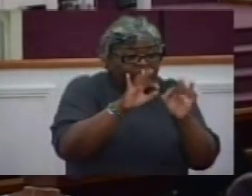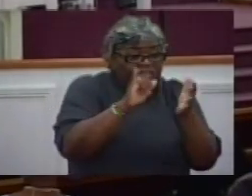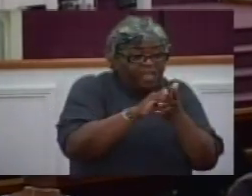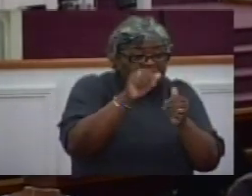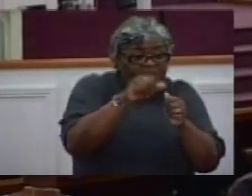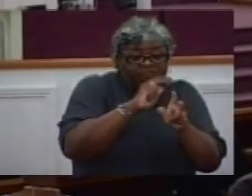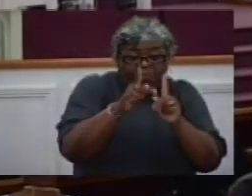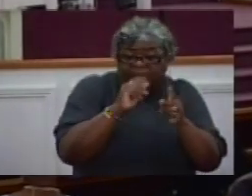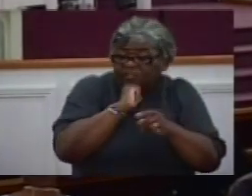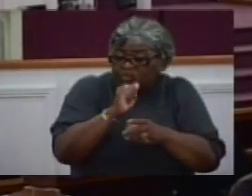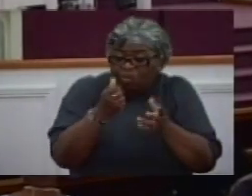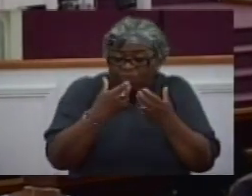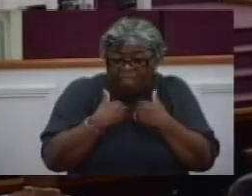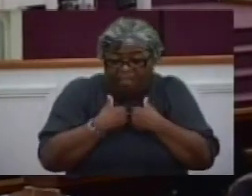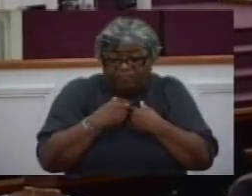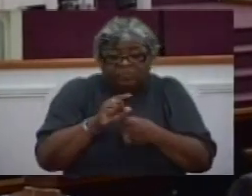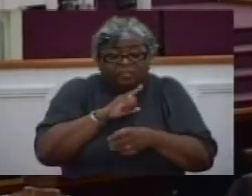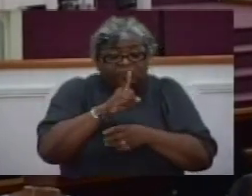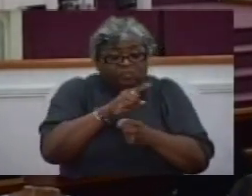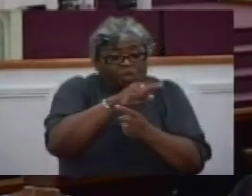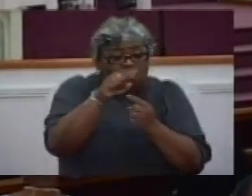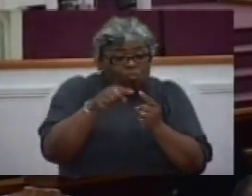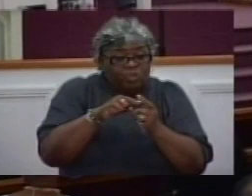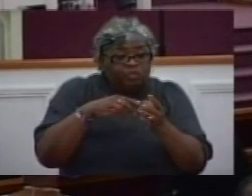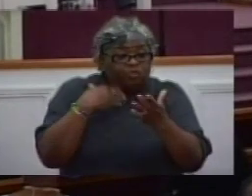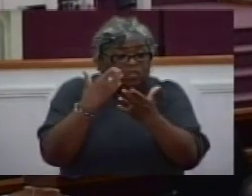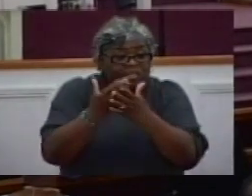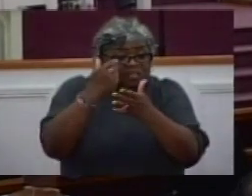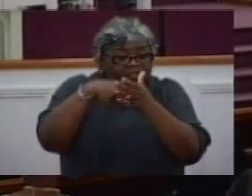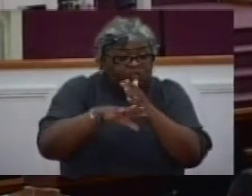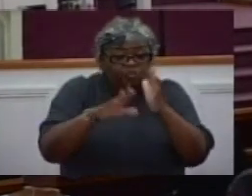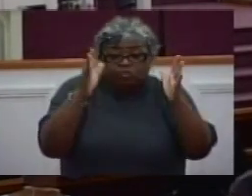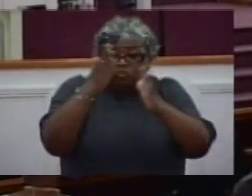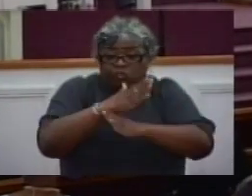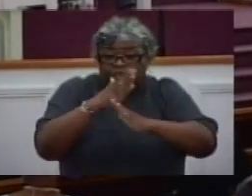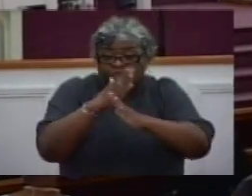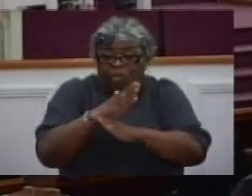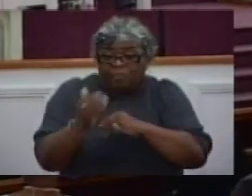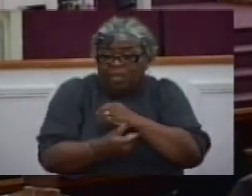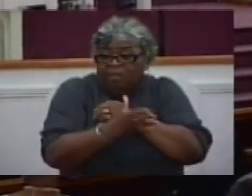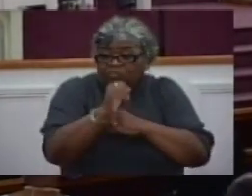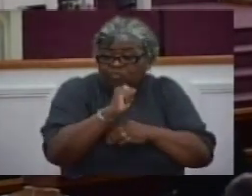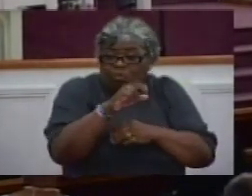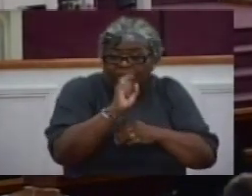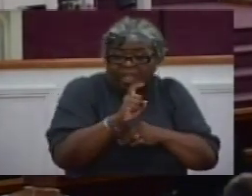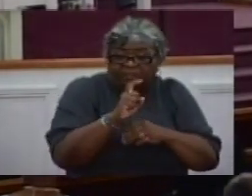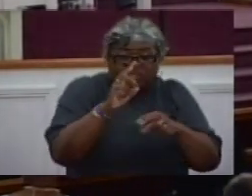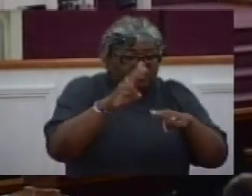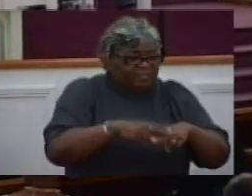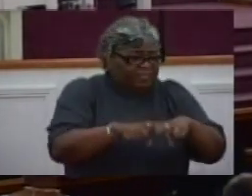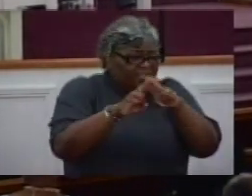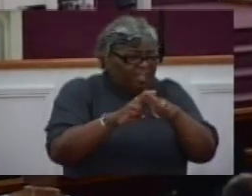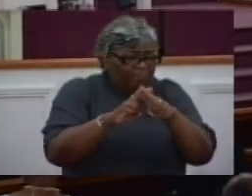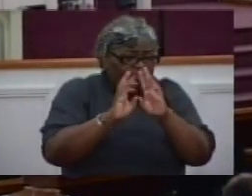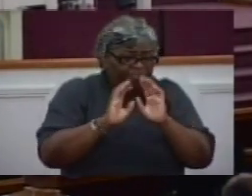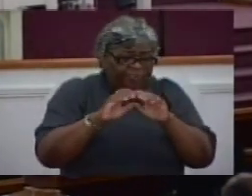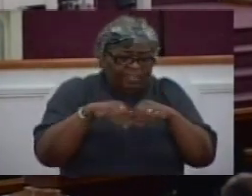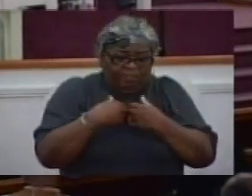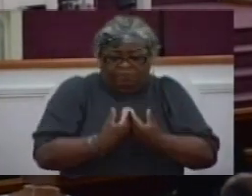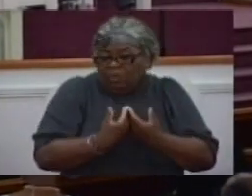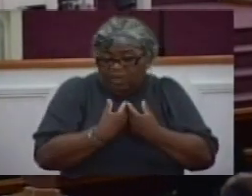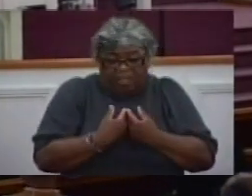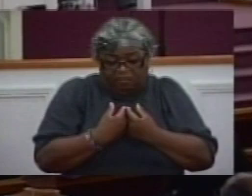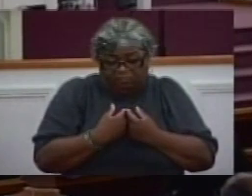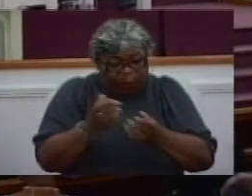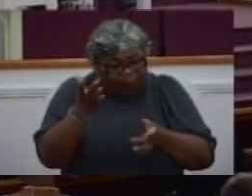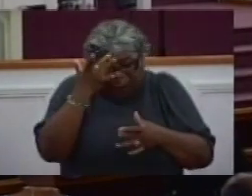everybody don't have. So when you get in the trouble, you don't have to sit up and fall out and lose your